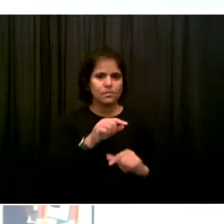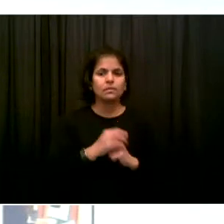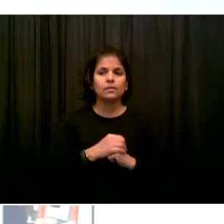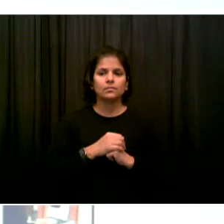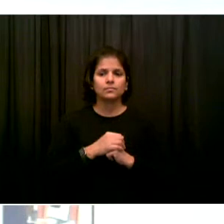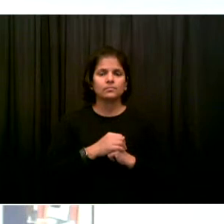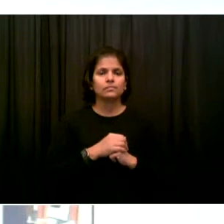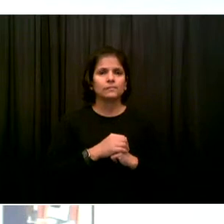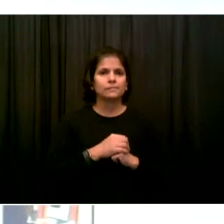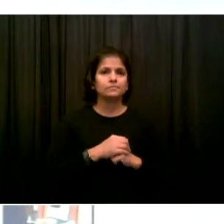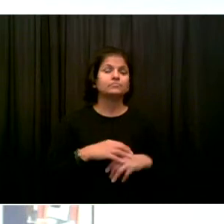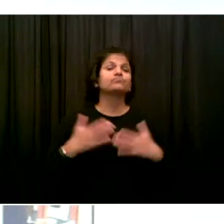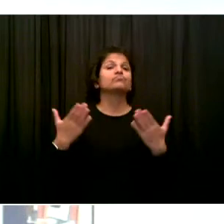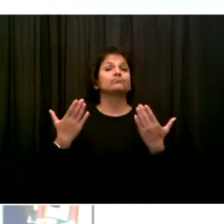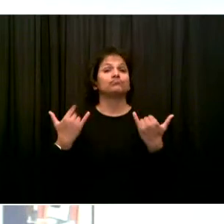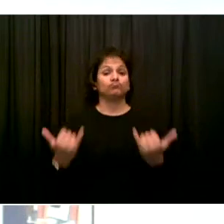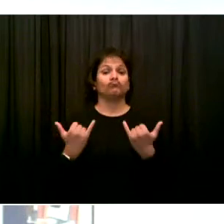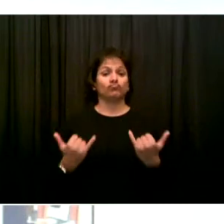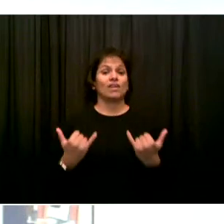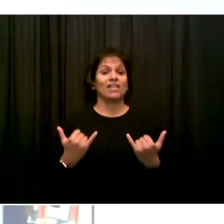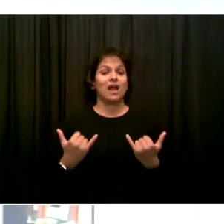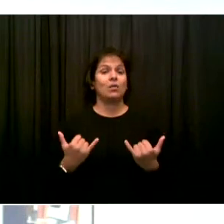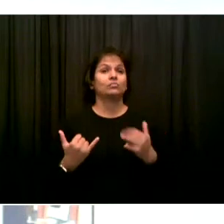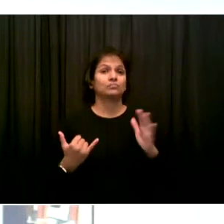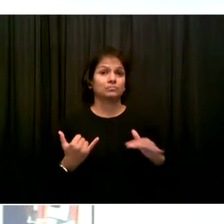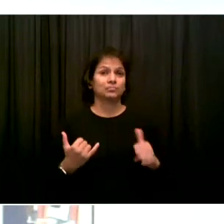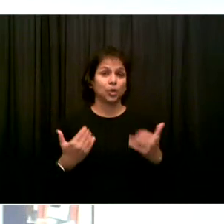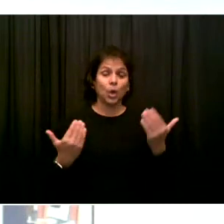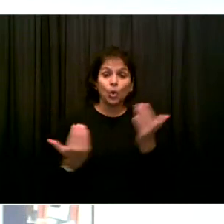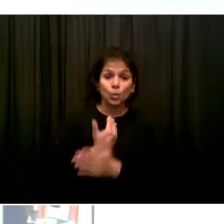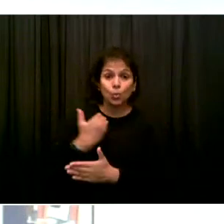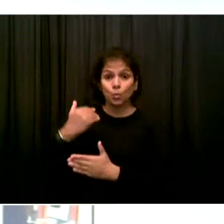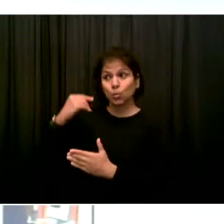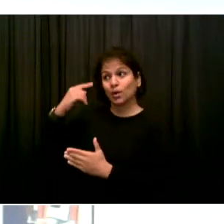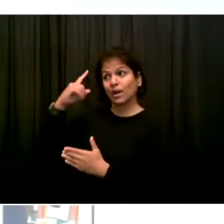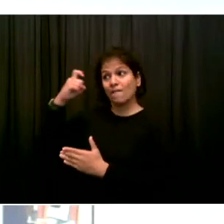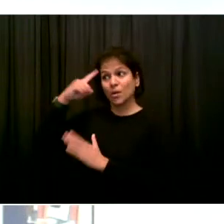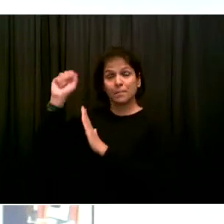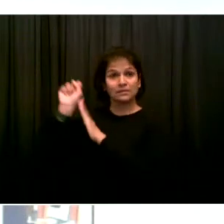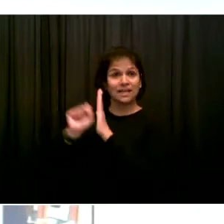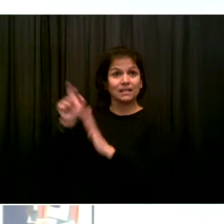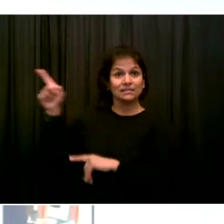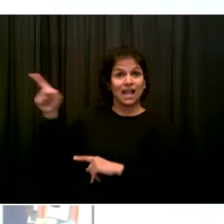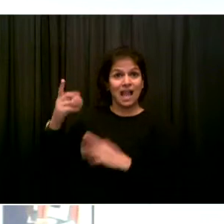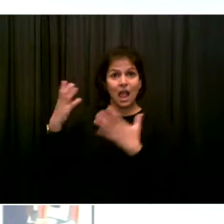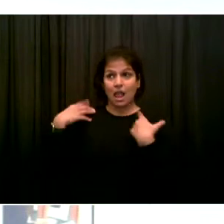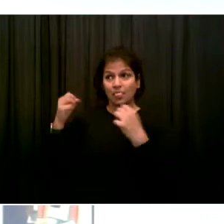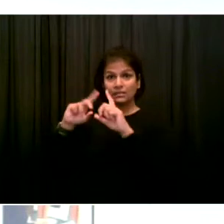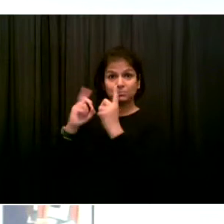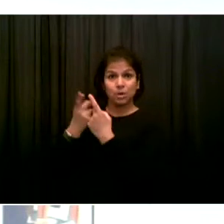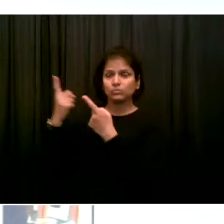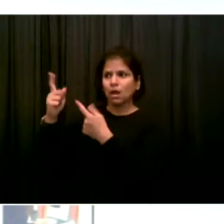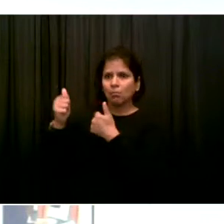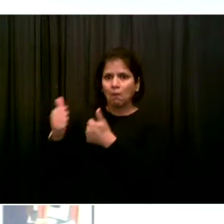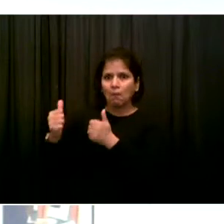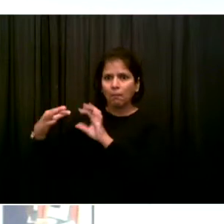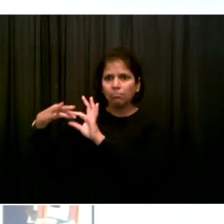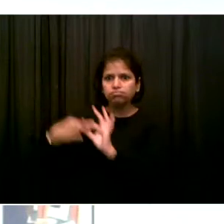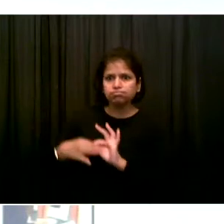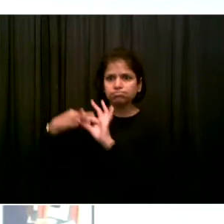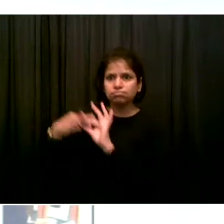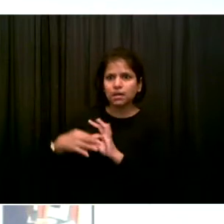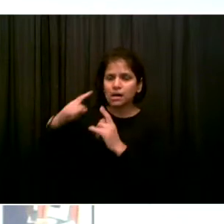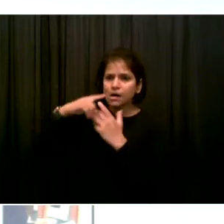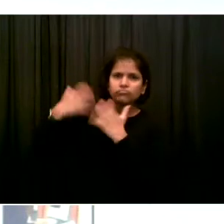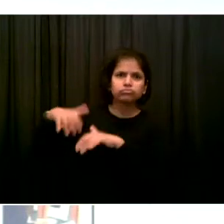the state health department over the last few weeks and months, and we're all in this fight against the